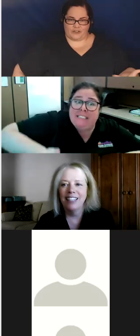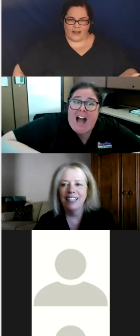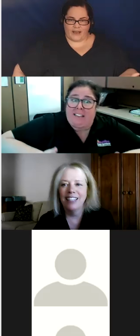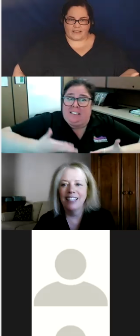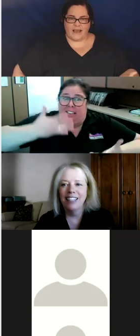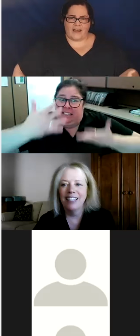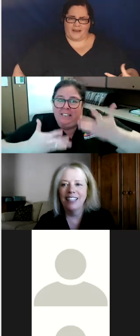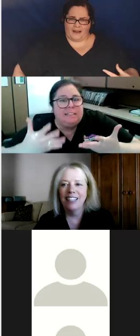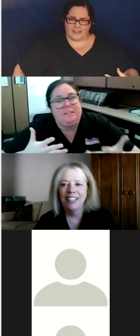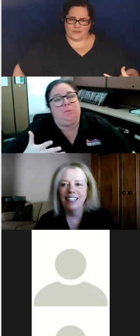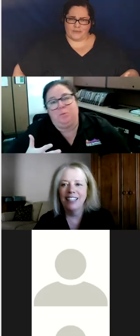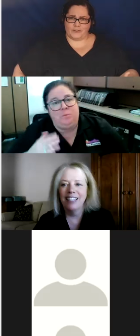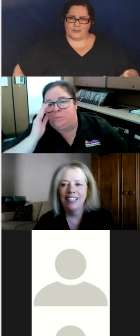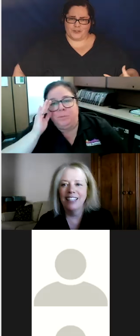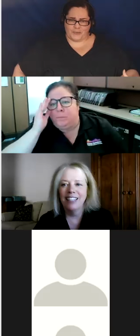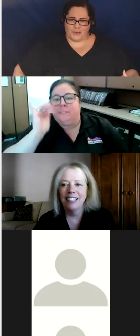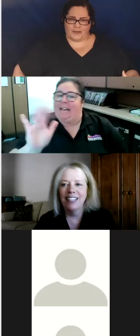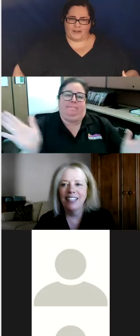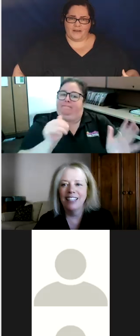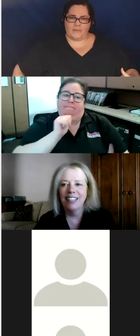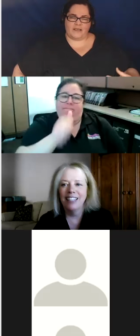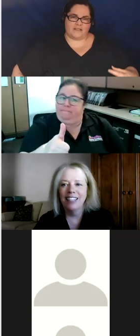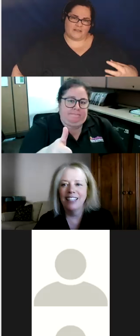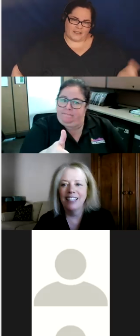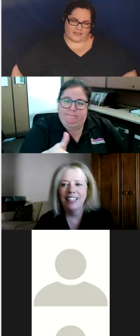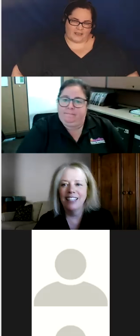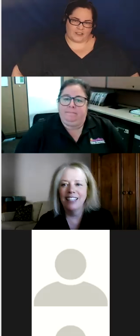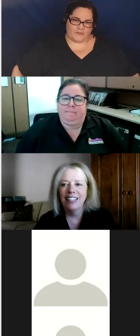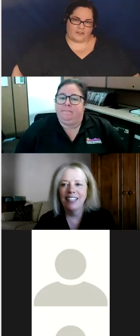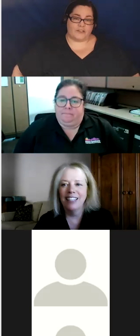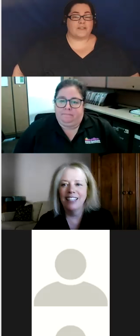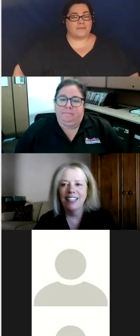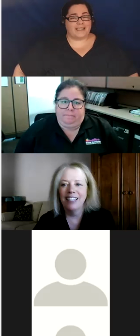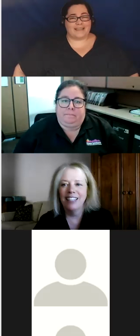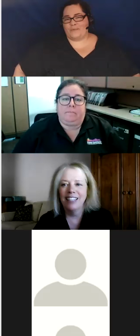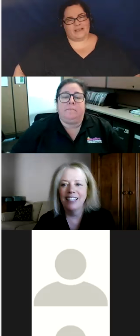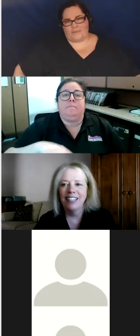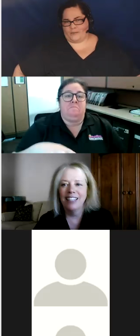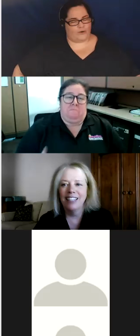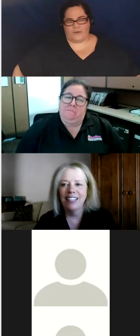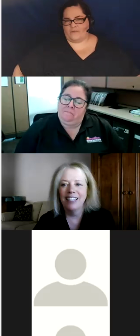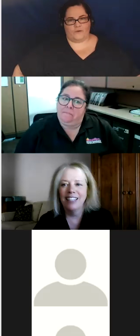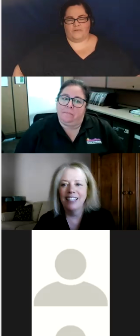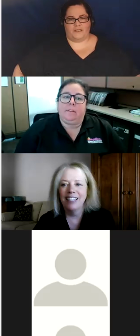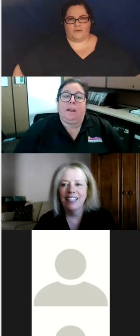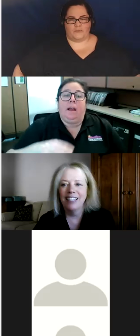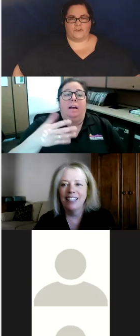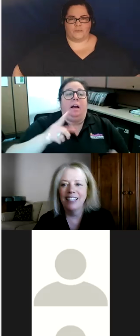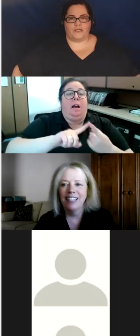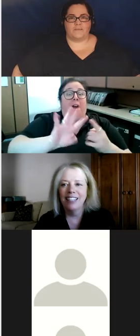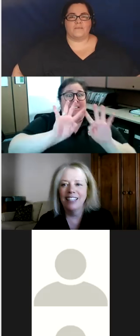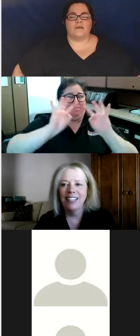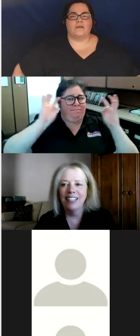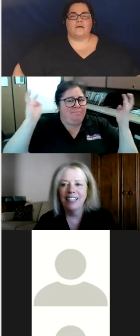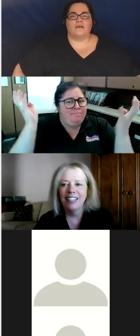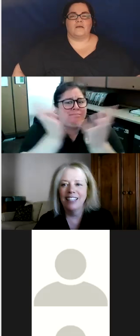that stress and that undue emotional turmoil because of the technology failure. So something like that would not be appropriate for video remote